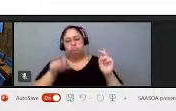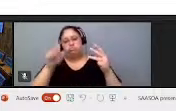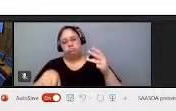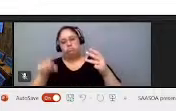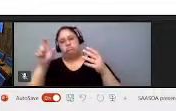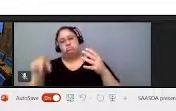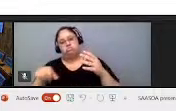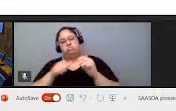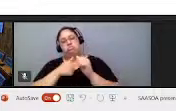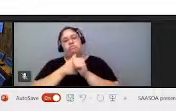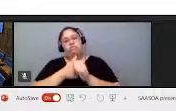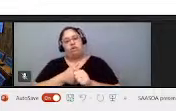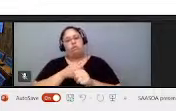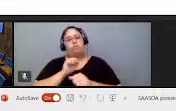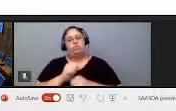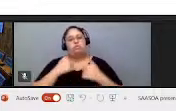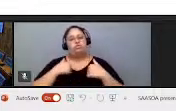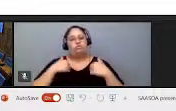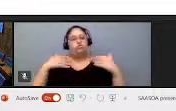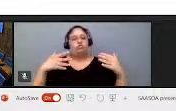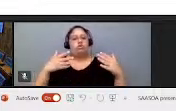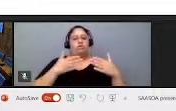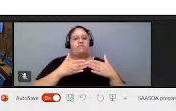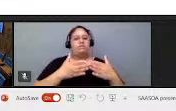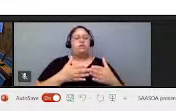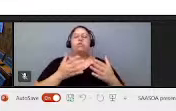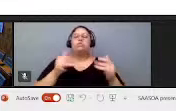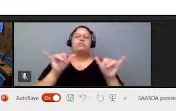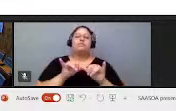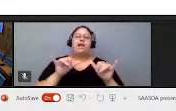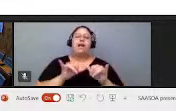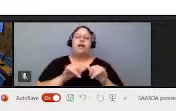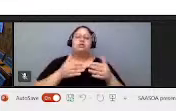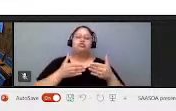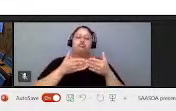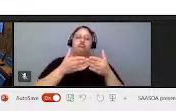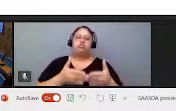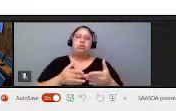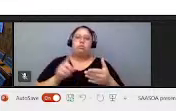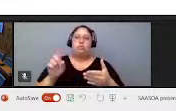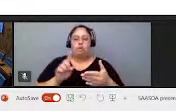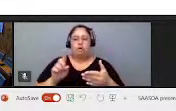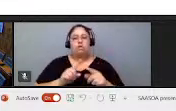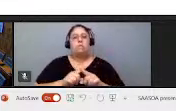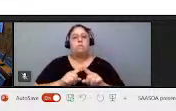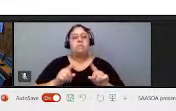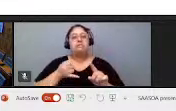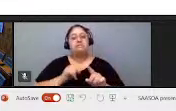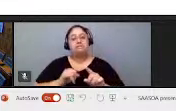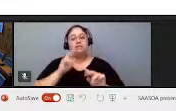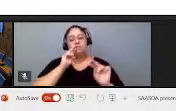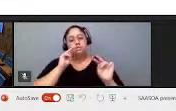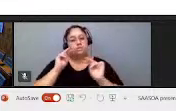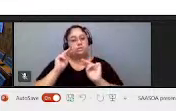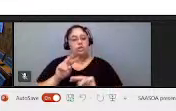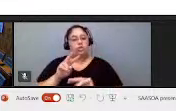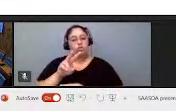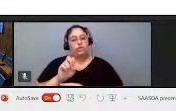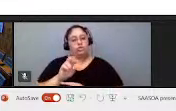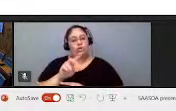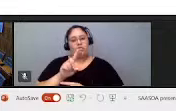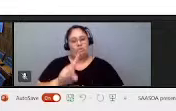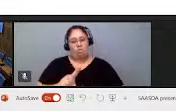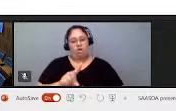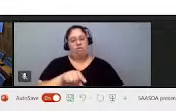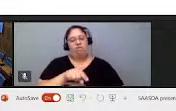according to the size of the vessel um but still if you look at 2021 um you